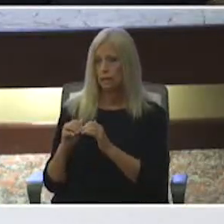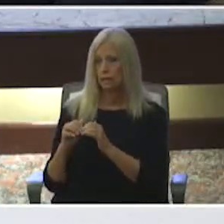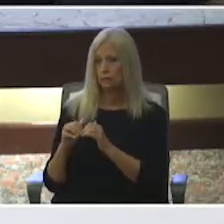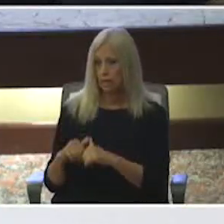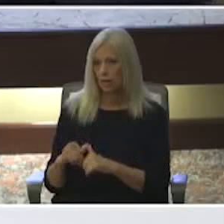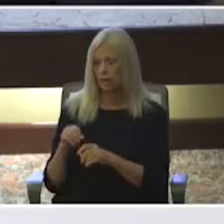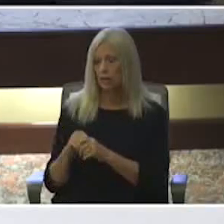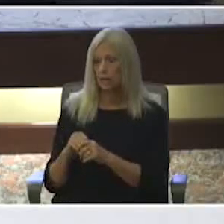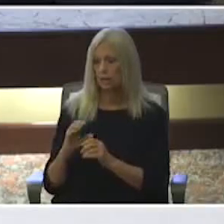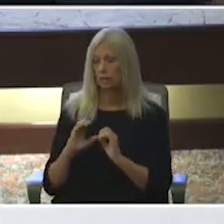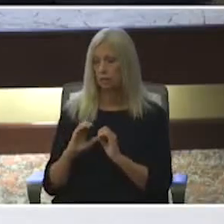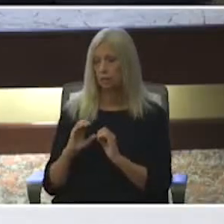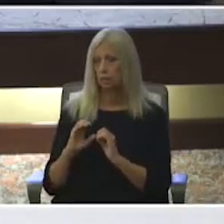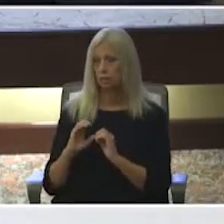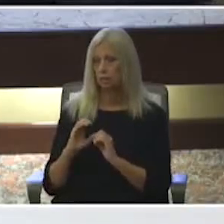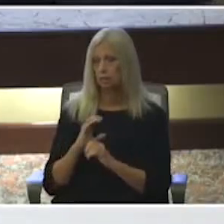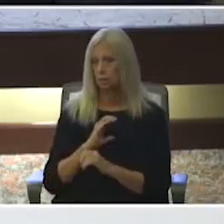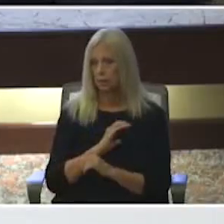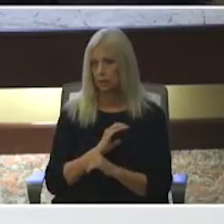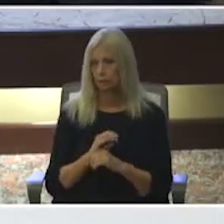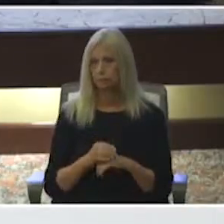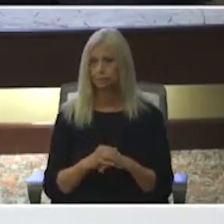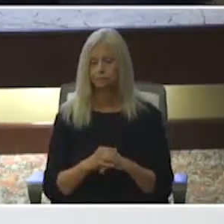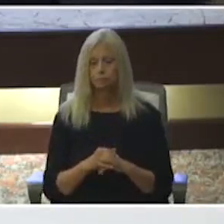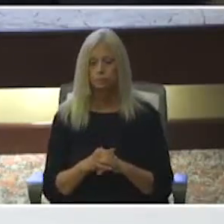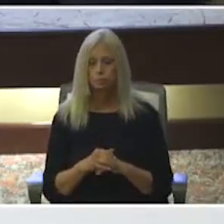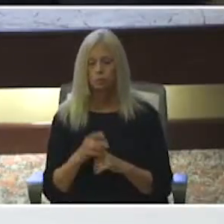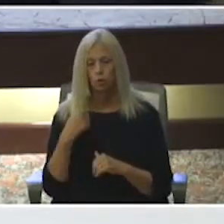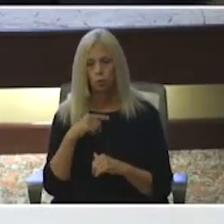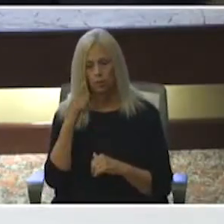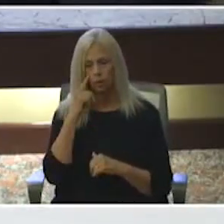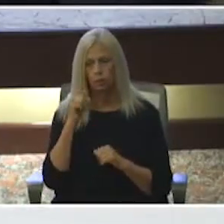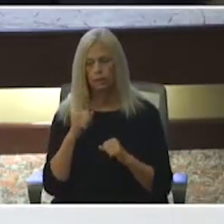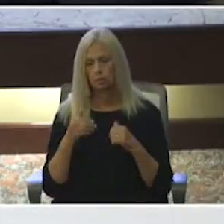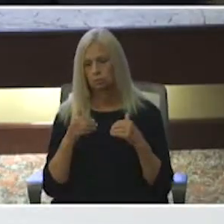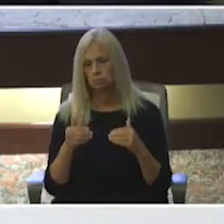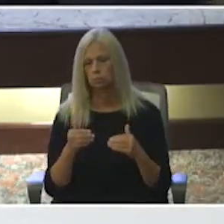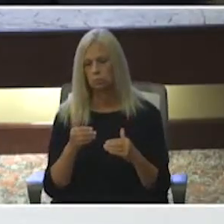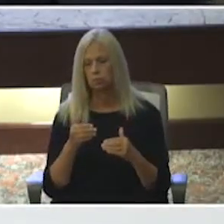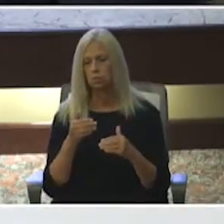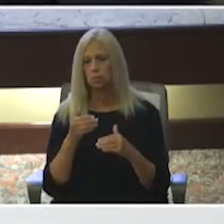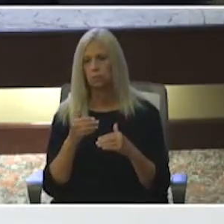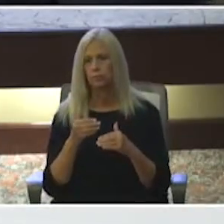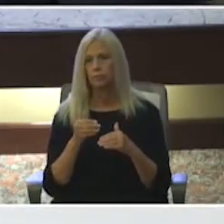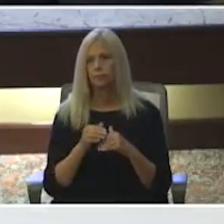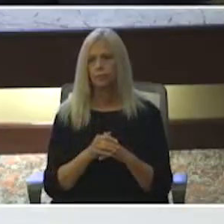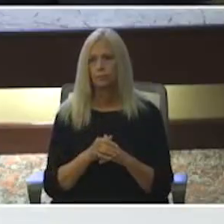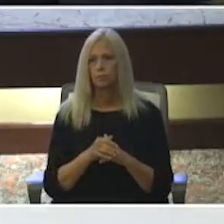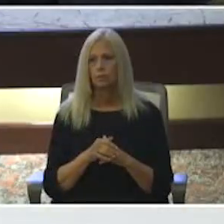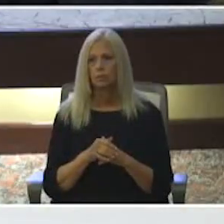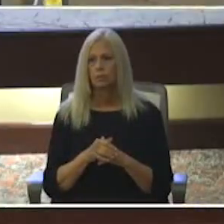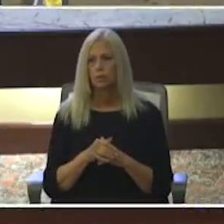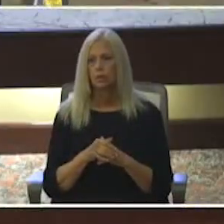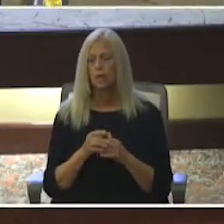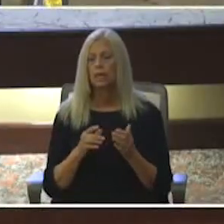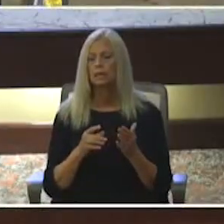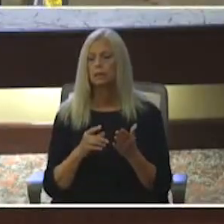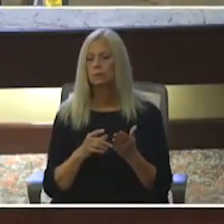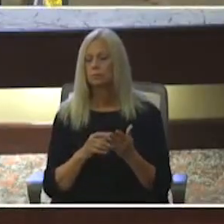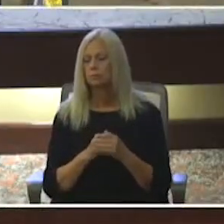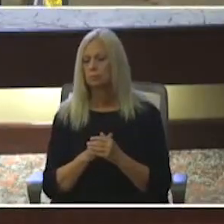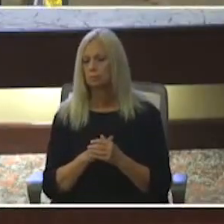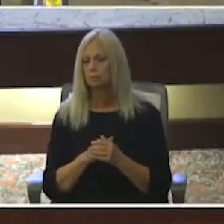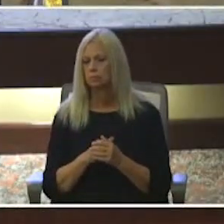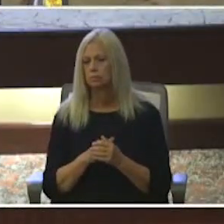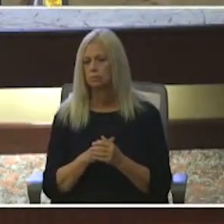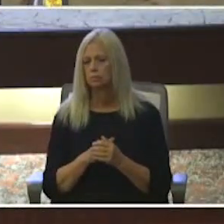So we felt like we could go forward after that. Yeah. Thanks for your diligence on this. I know that that is sometimes like watching paint dry,